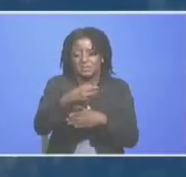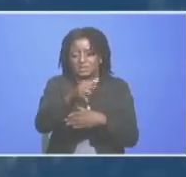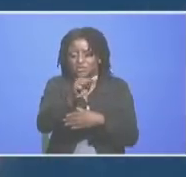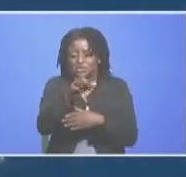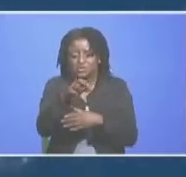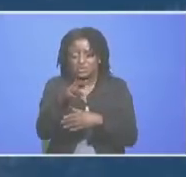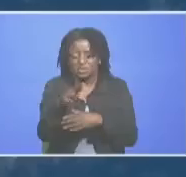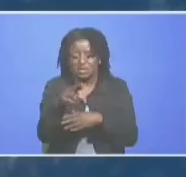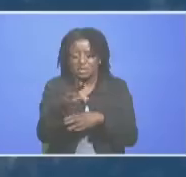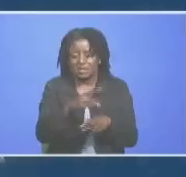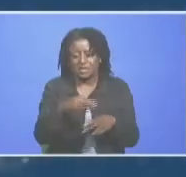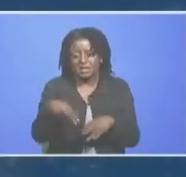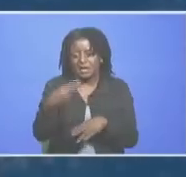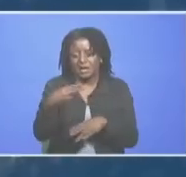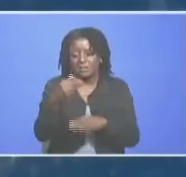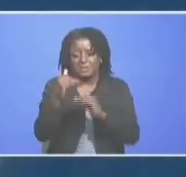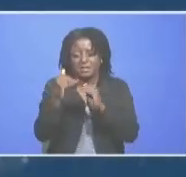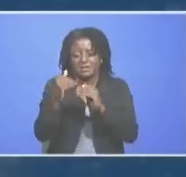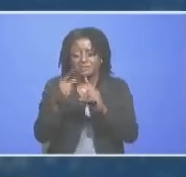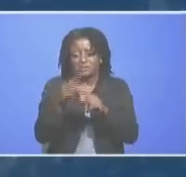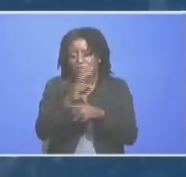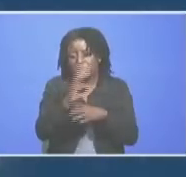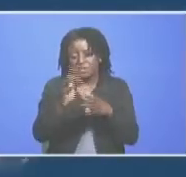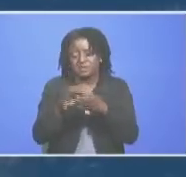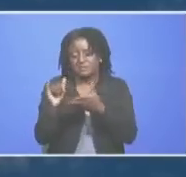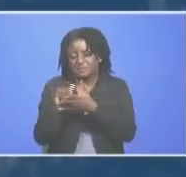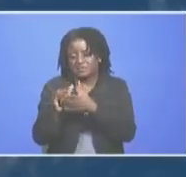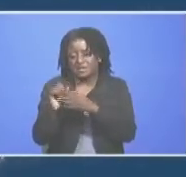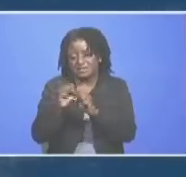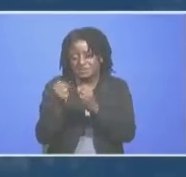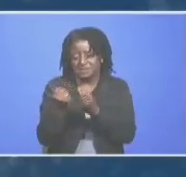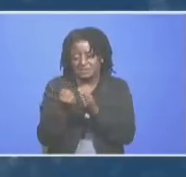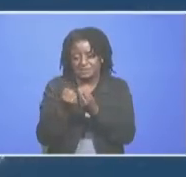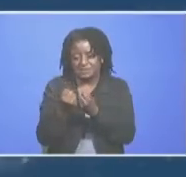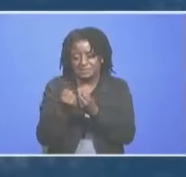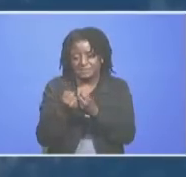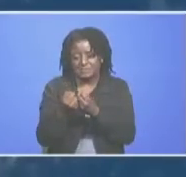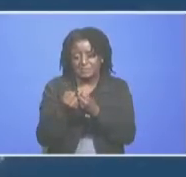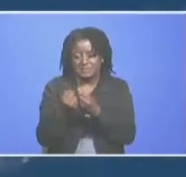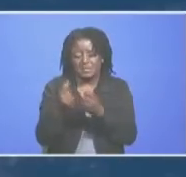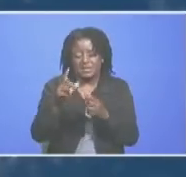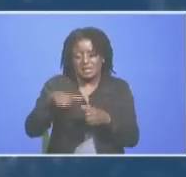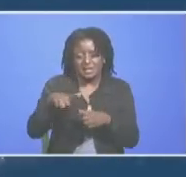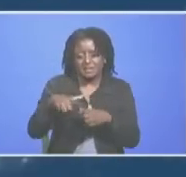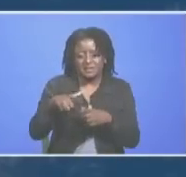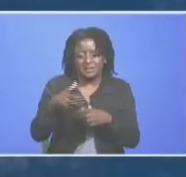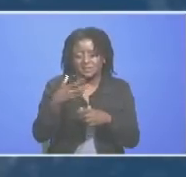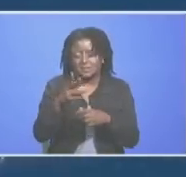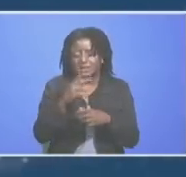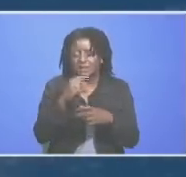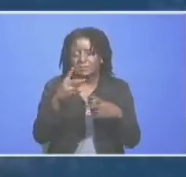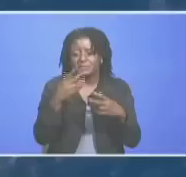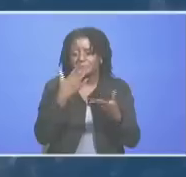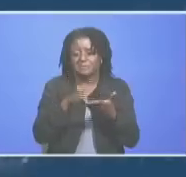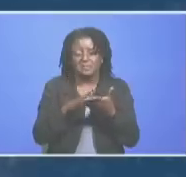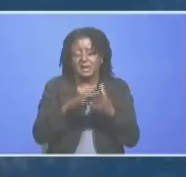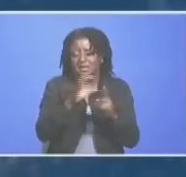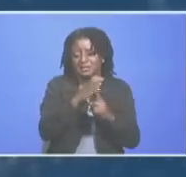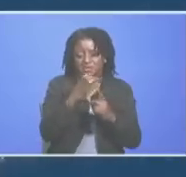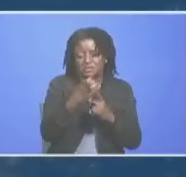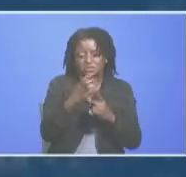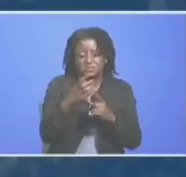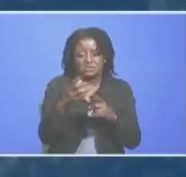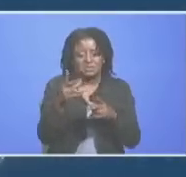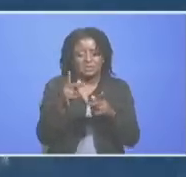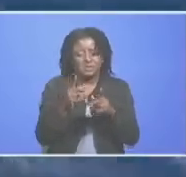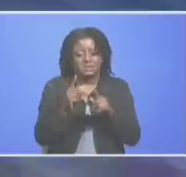just to the west of that. So even if it does develop later on down, it will run into some hostile atmospheric conditions, which should keep